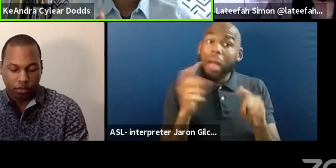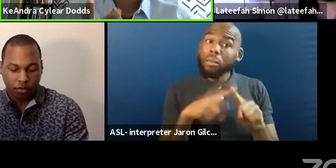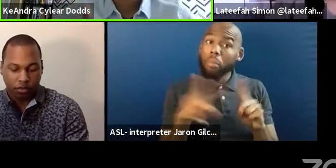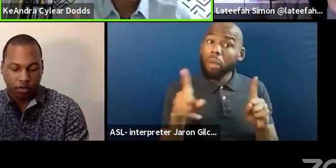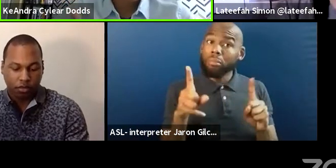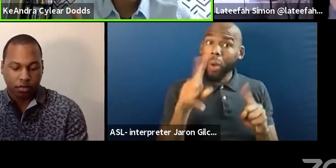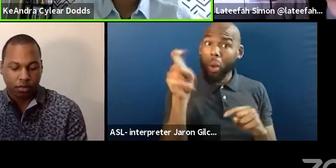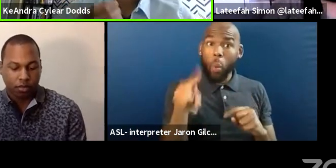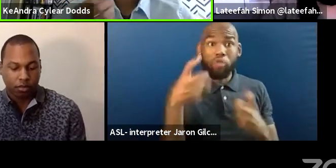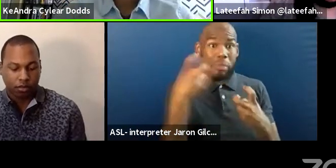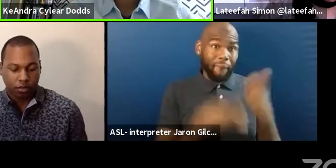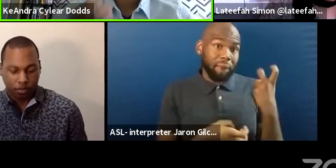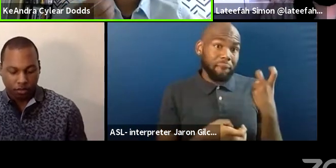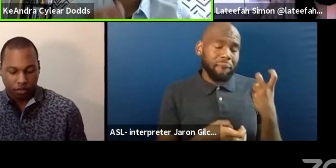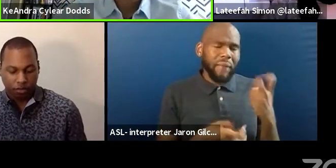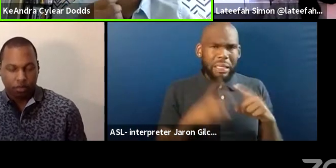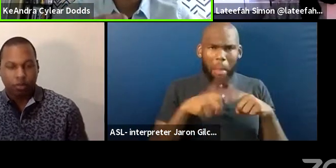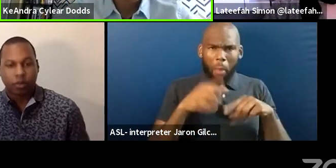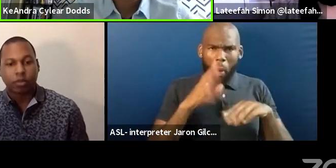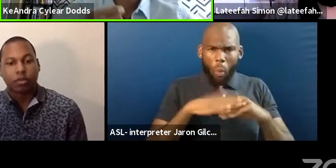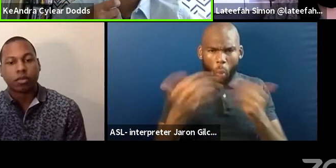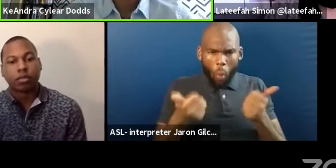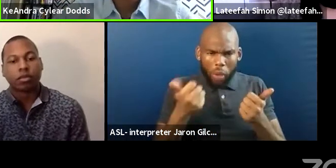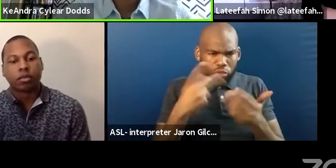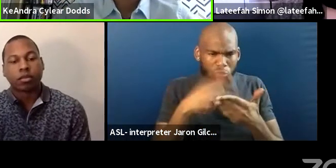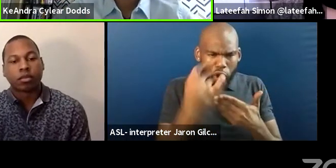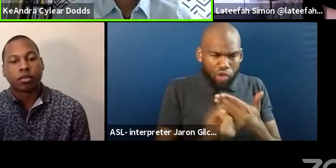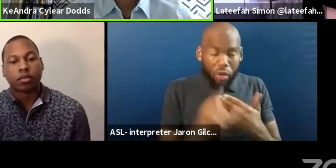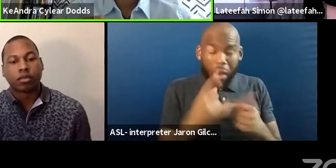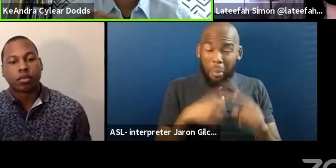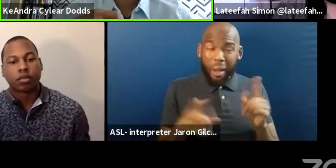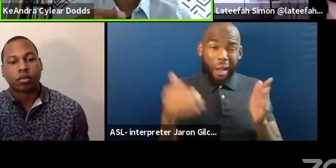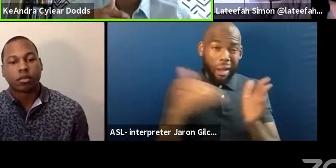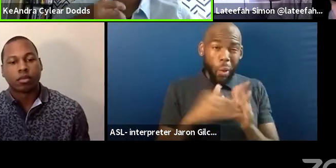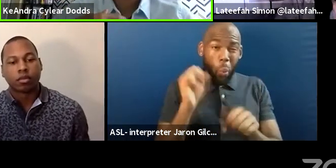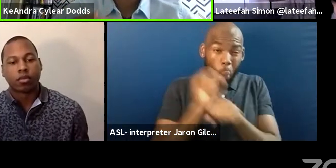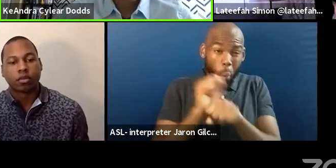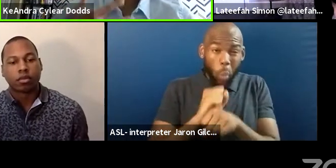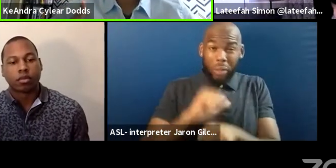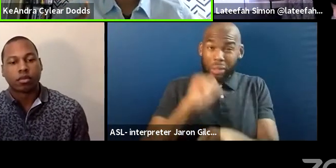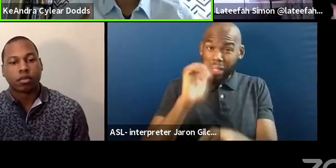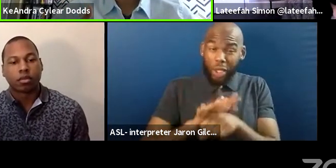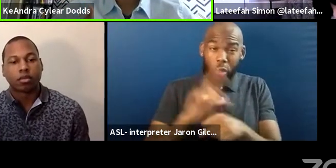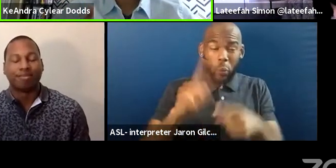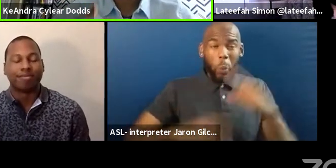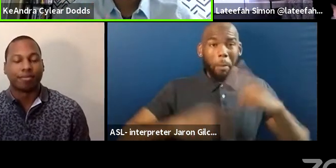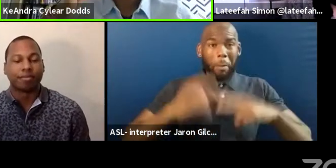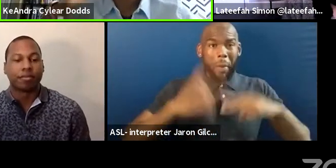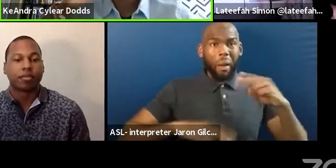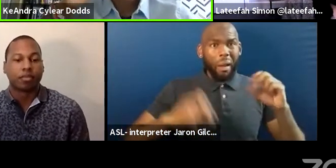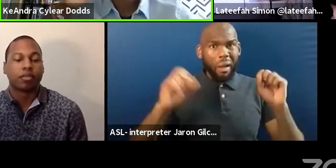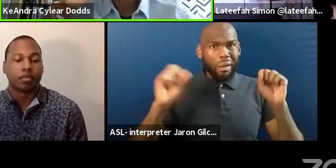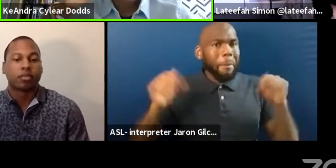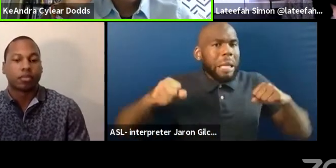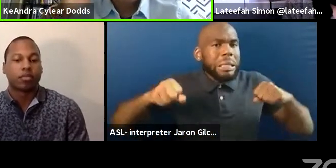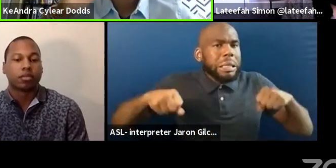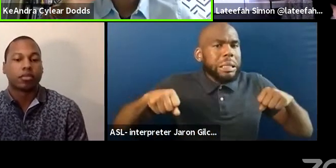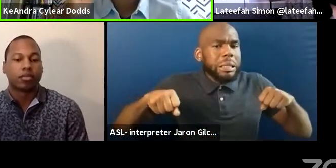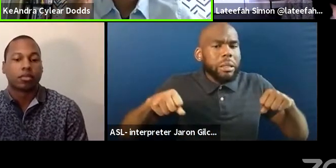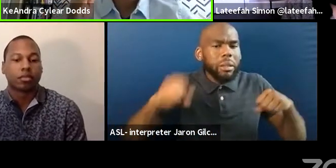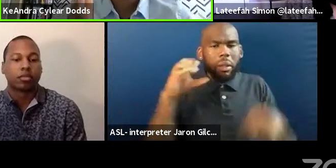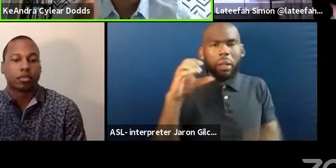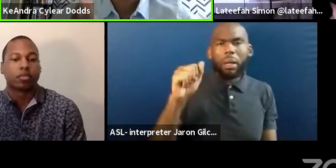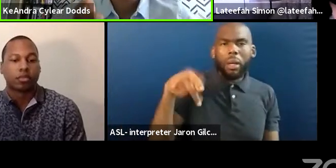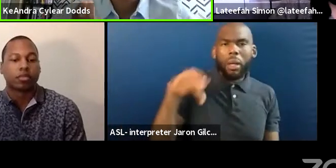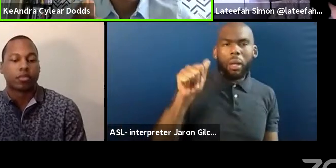first, depending on the project, but also you have to put in the work, the education, to be able to build the capacity to actually, for